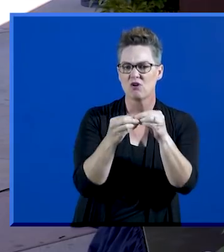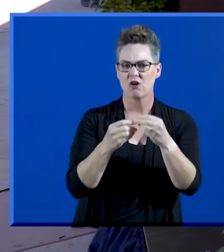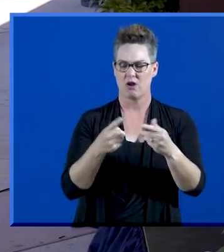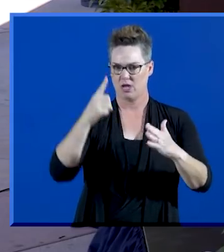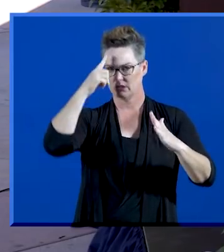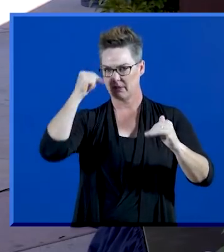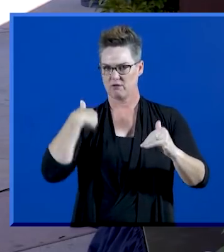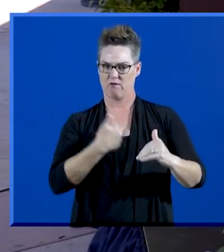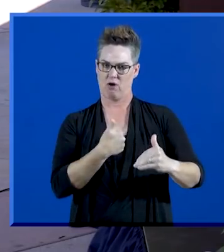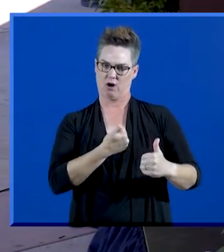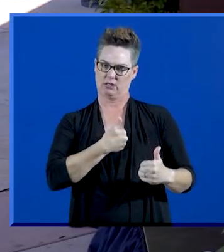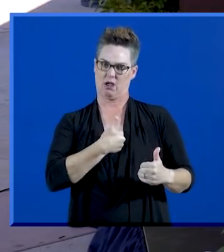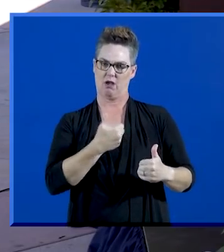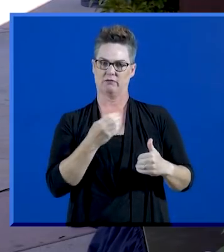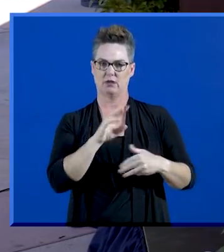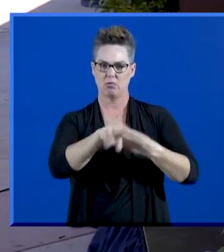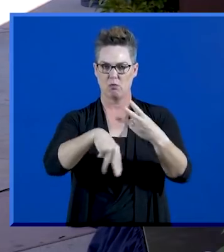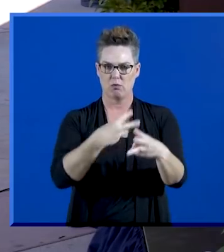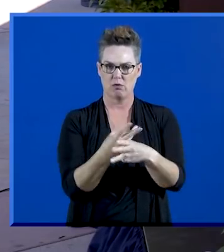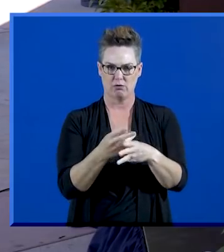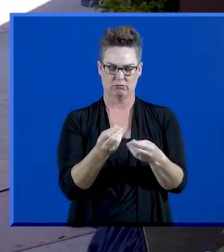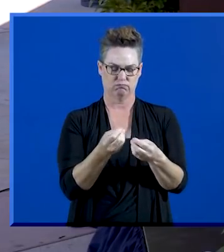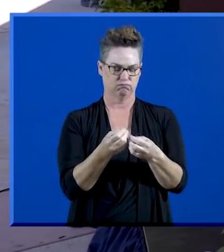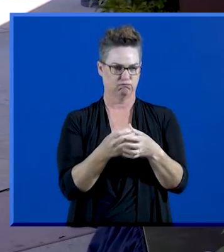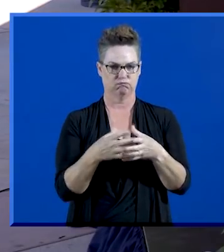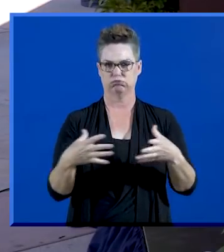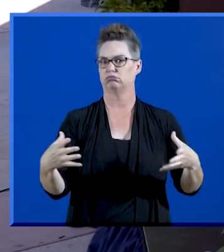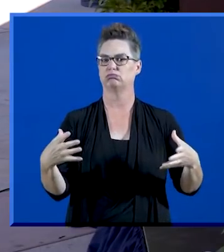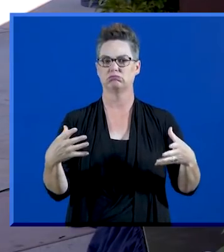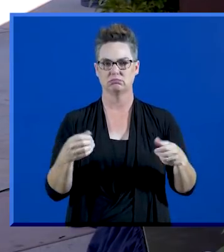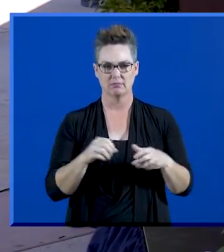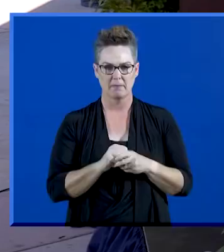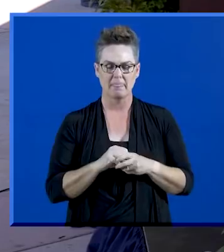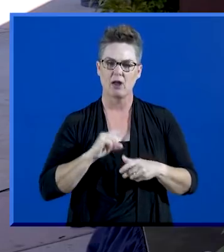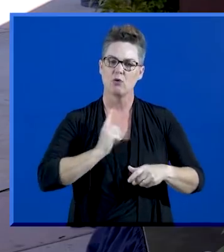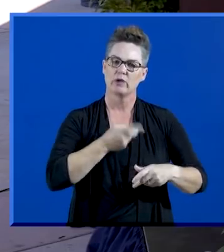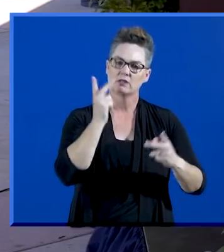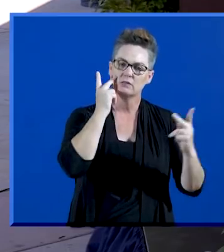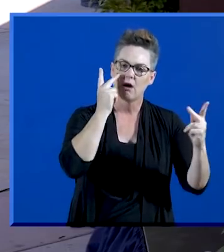online world, our expectations for ourselves and that world grew.